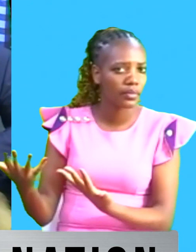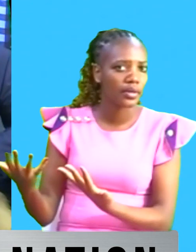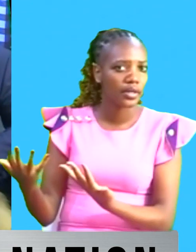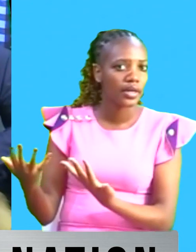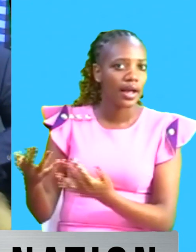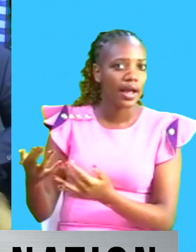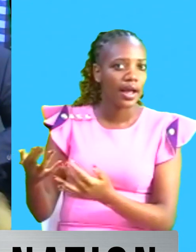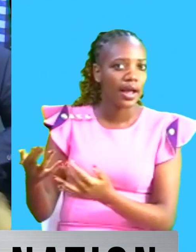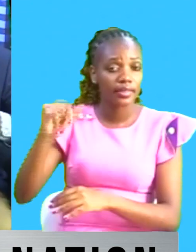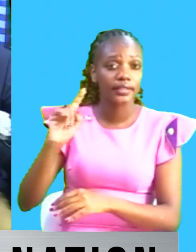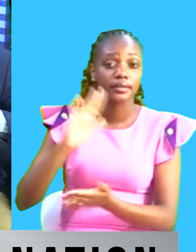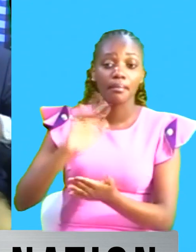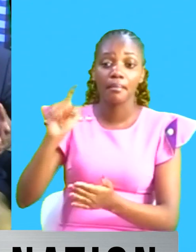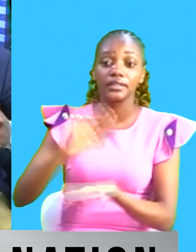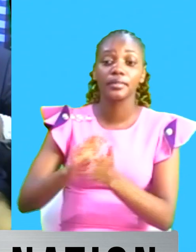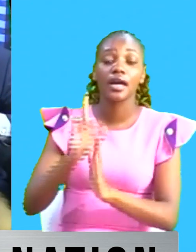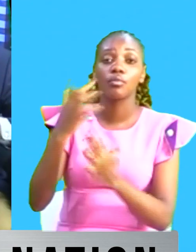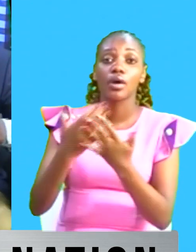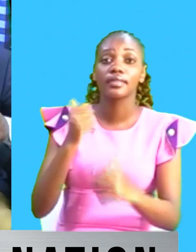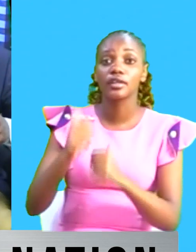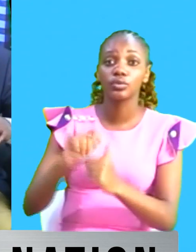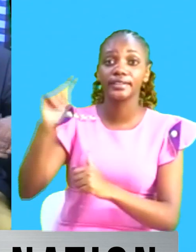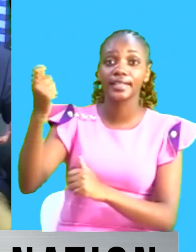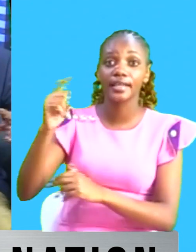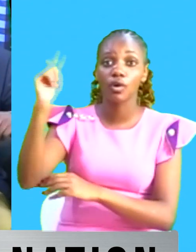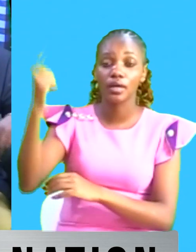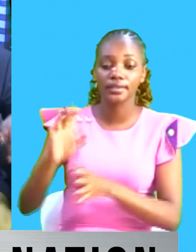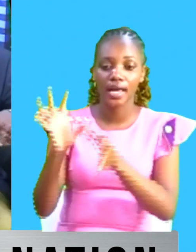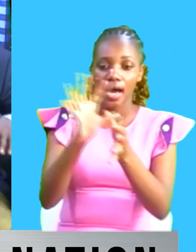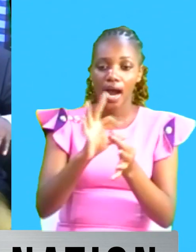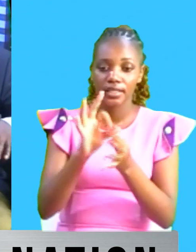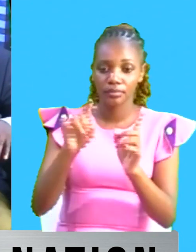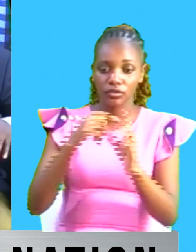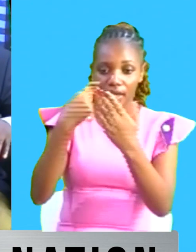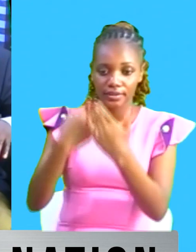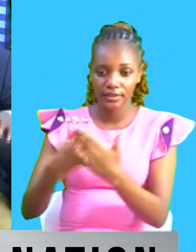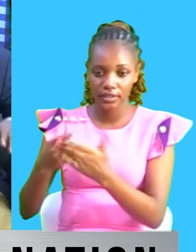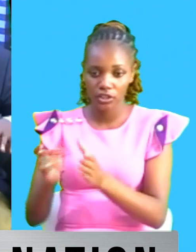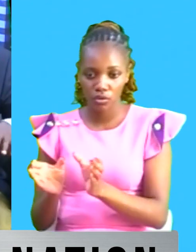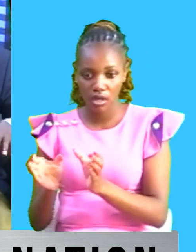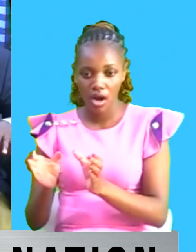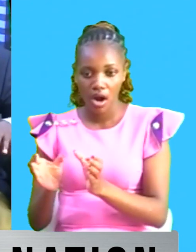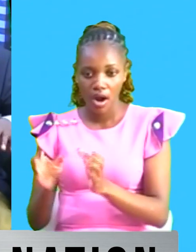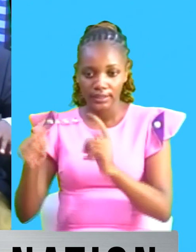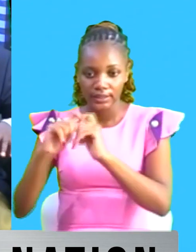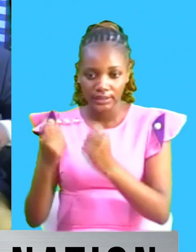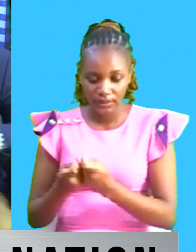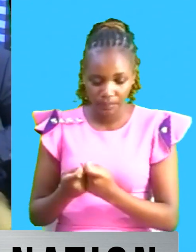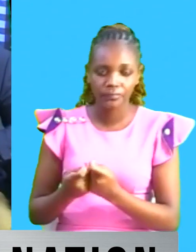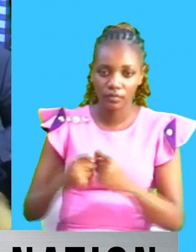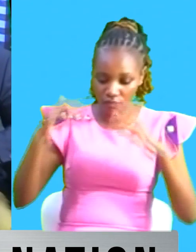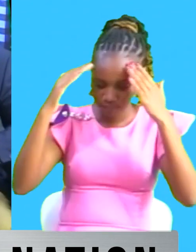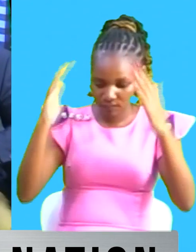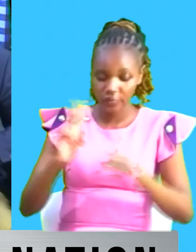that has to be one thing. Kenya Kwanza, Azimio, and the discussion table is put on the table, so